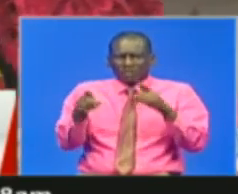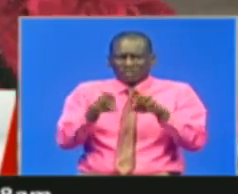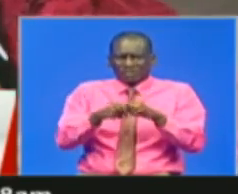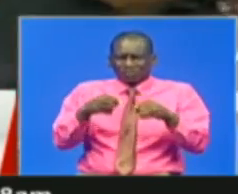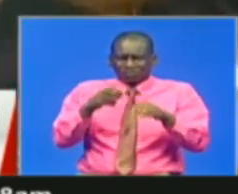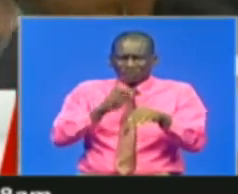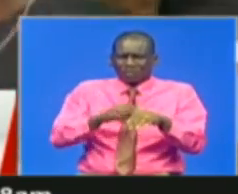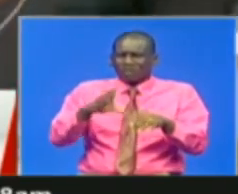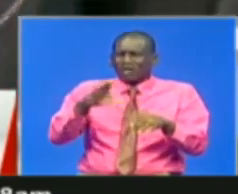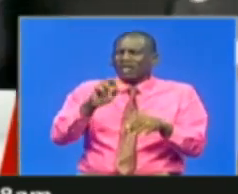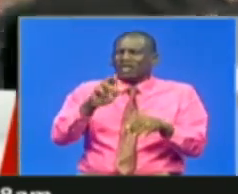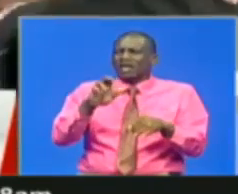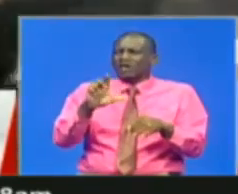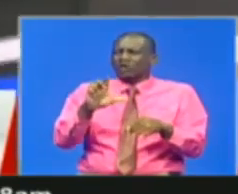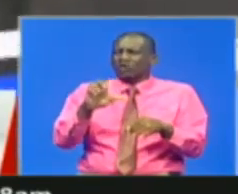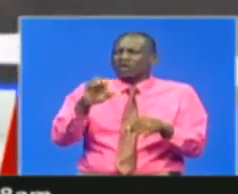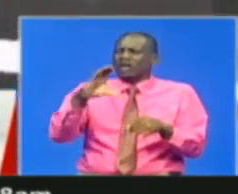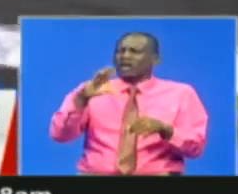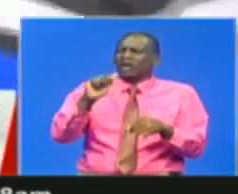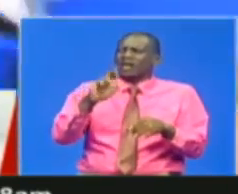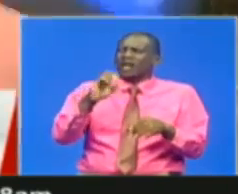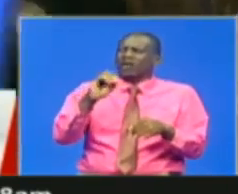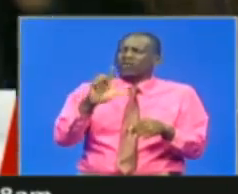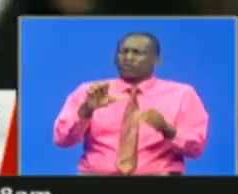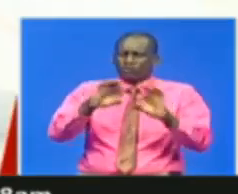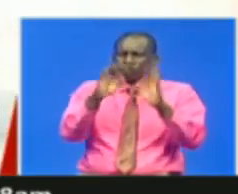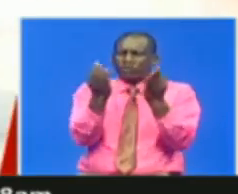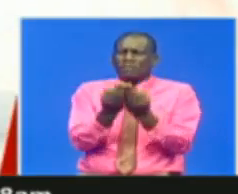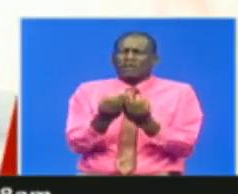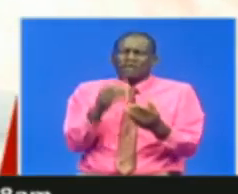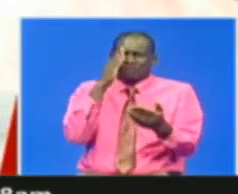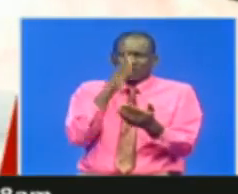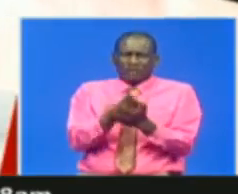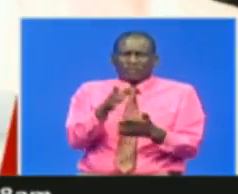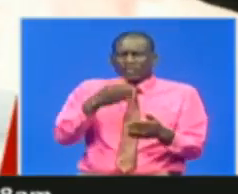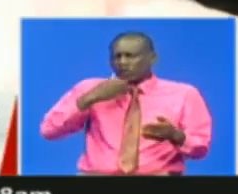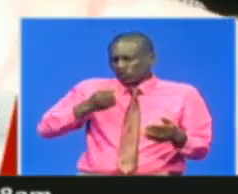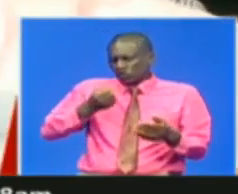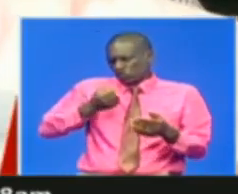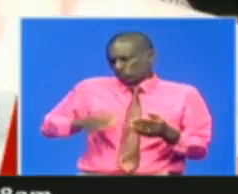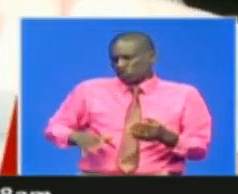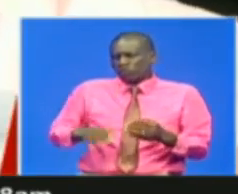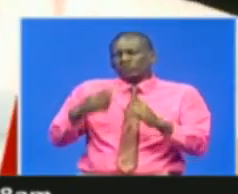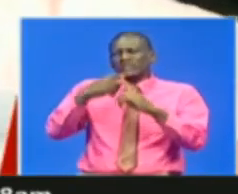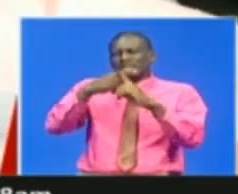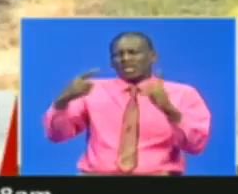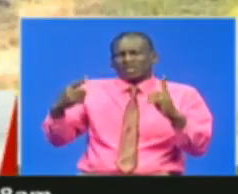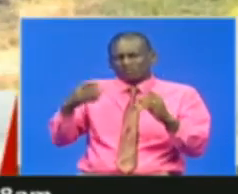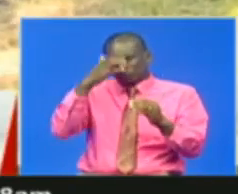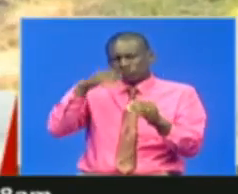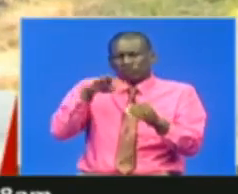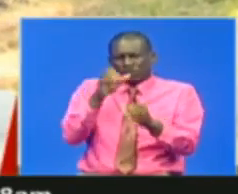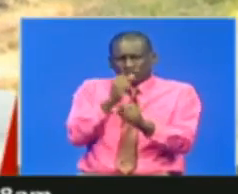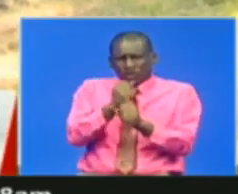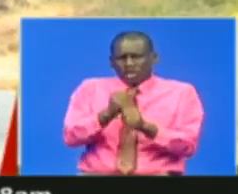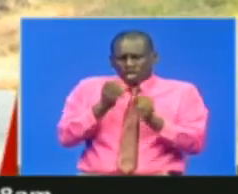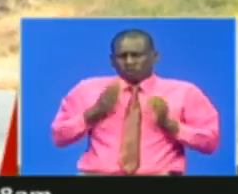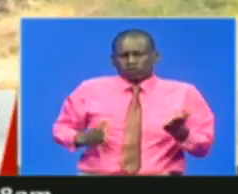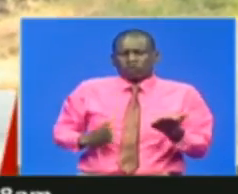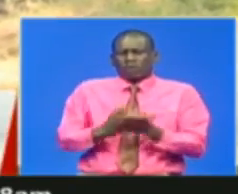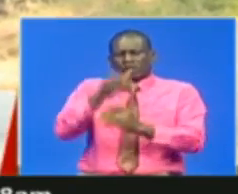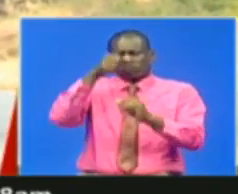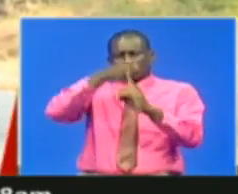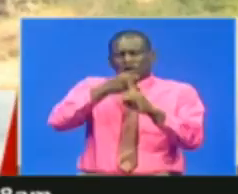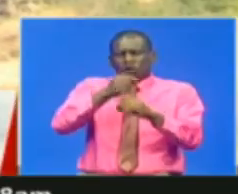Caroline's family believe their daughter was murdered in connection to her work. She was a human rights activist working with Dandora